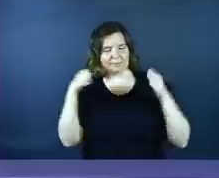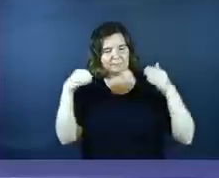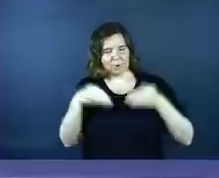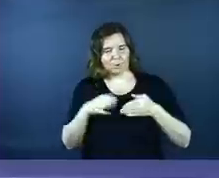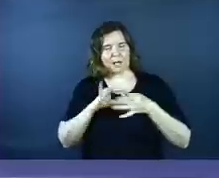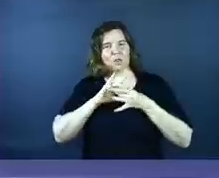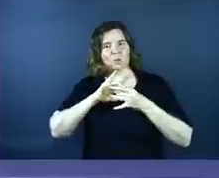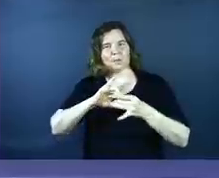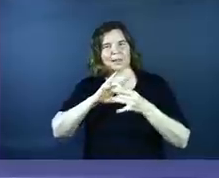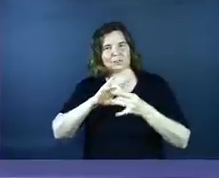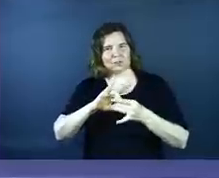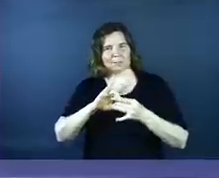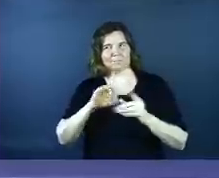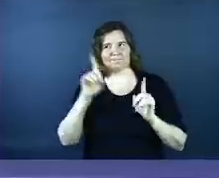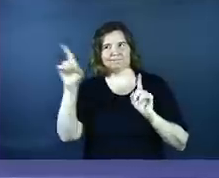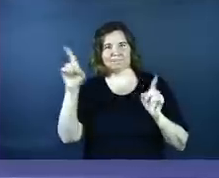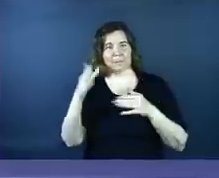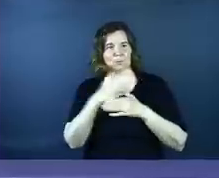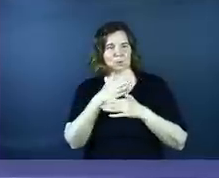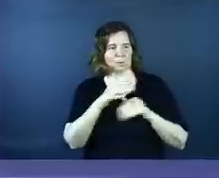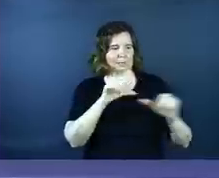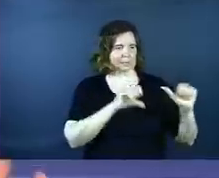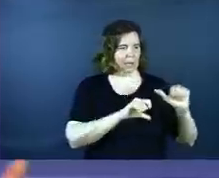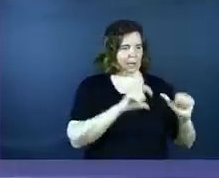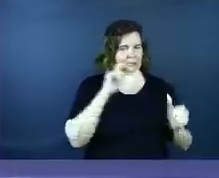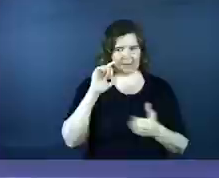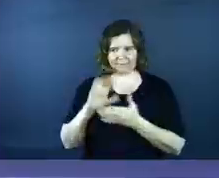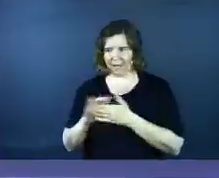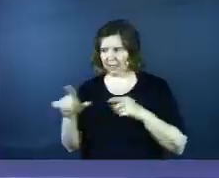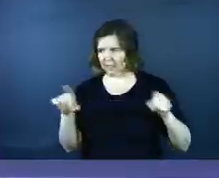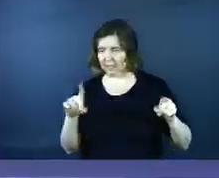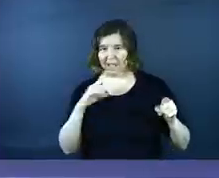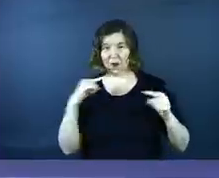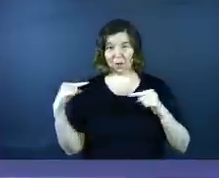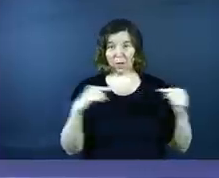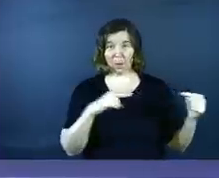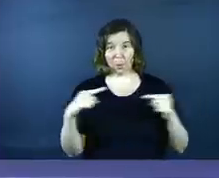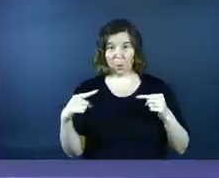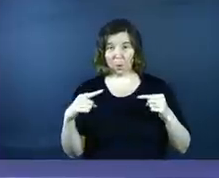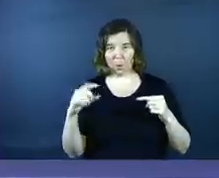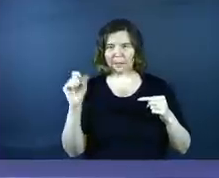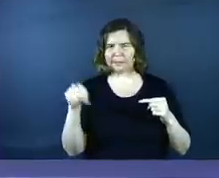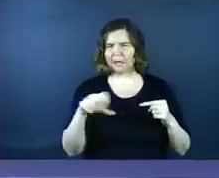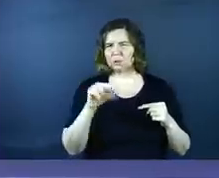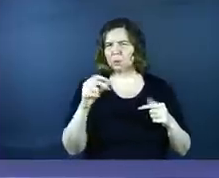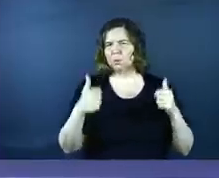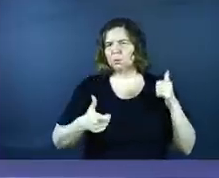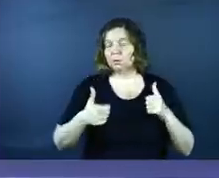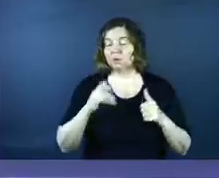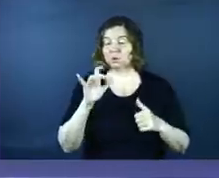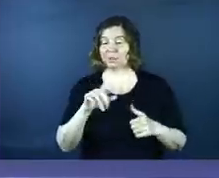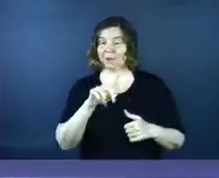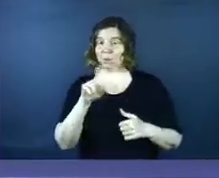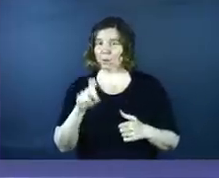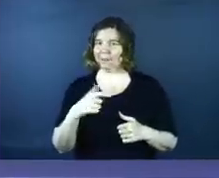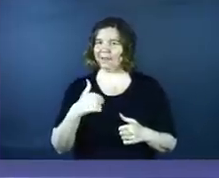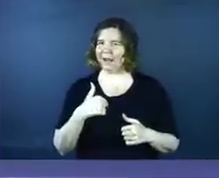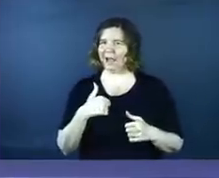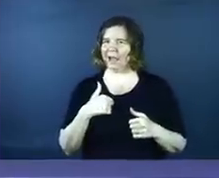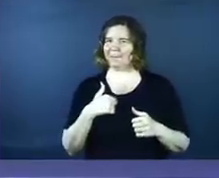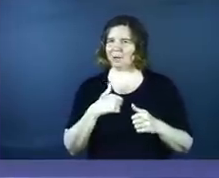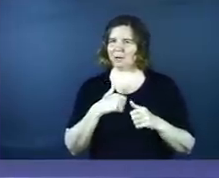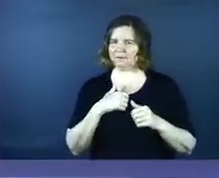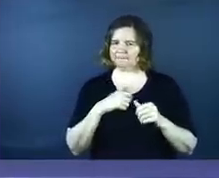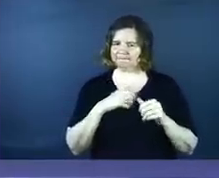a relationship, the relationship between science and faith. And are they at war with each other truly? And so that is the question that I'm going to go